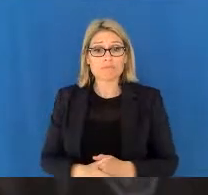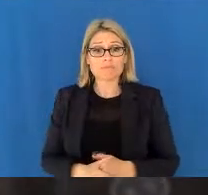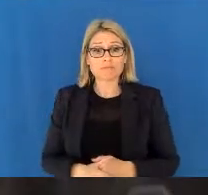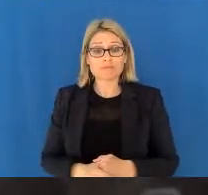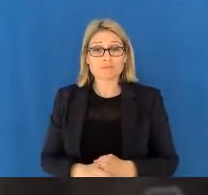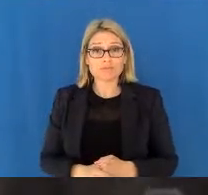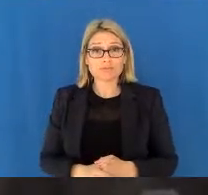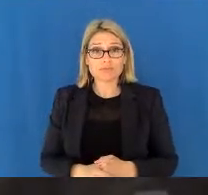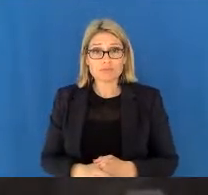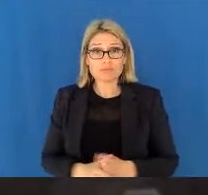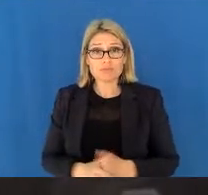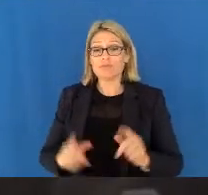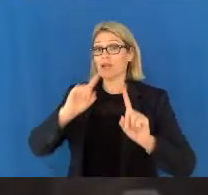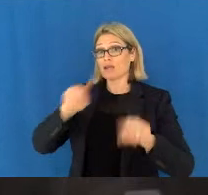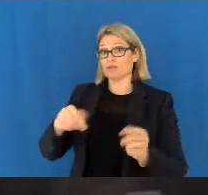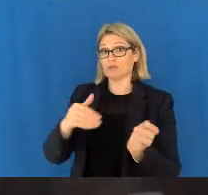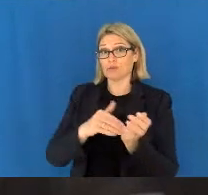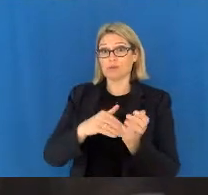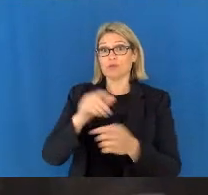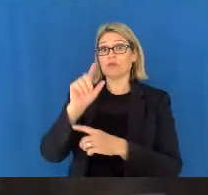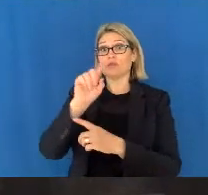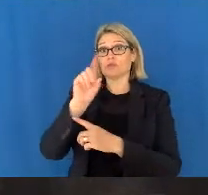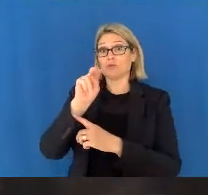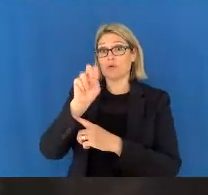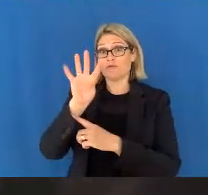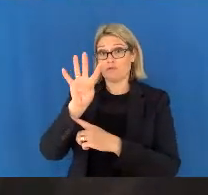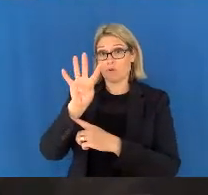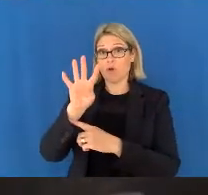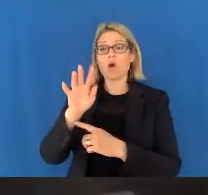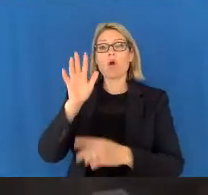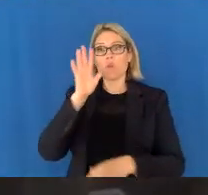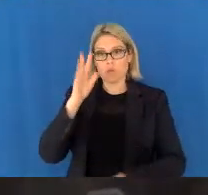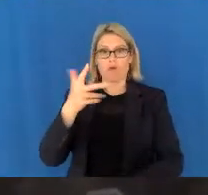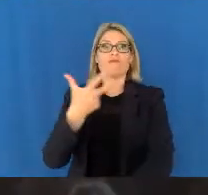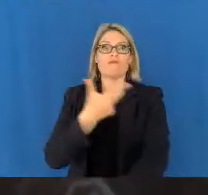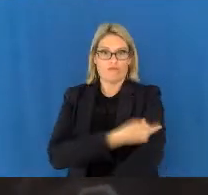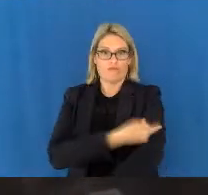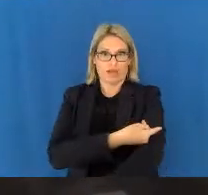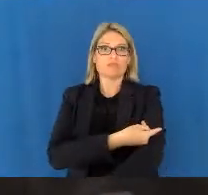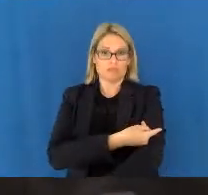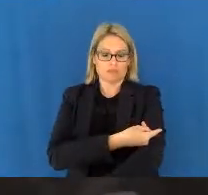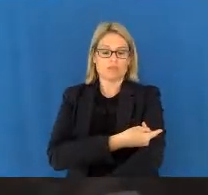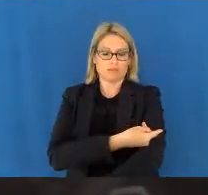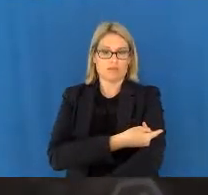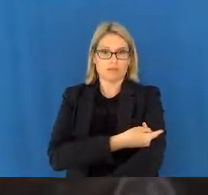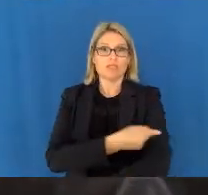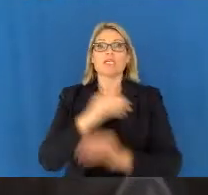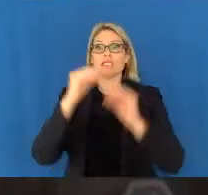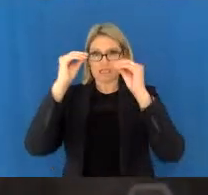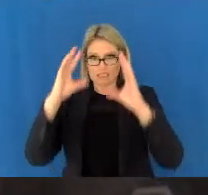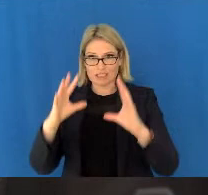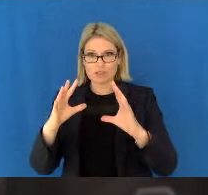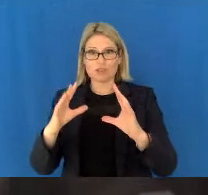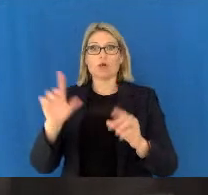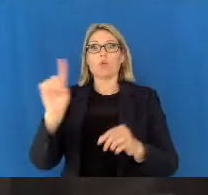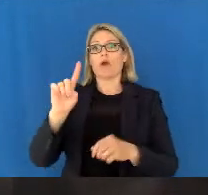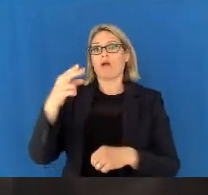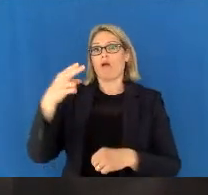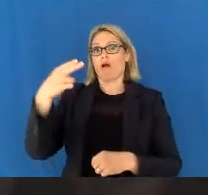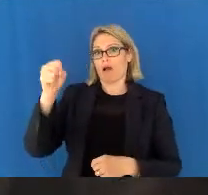Well, in Zone 4, we decided that we would vaccinate teachers at the high school